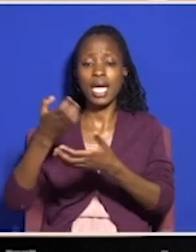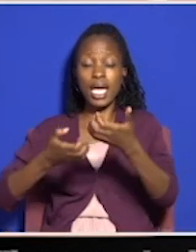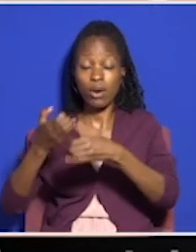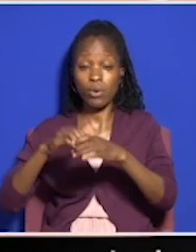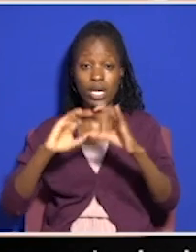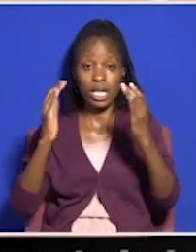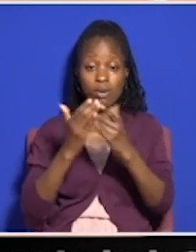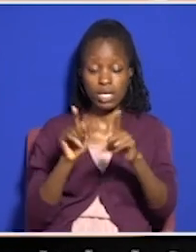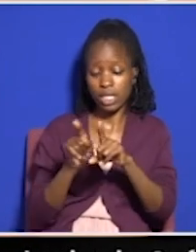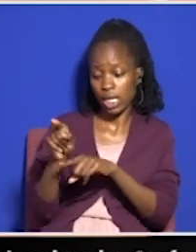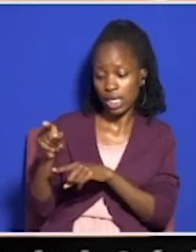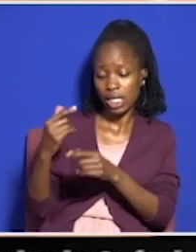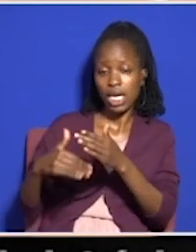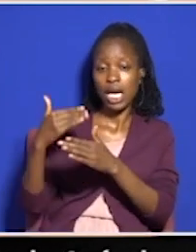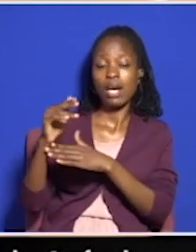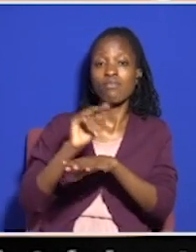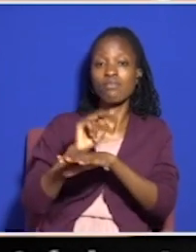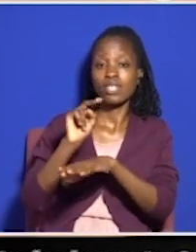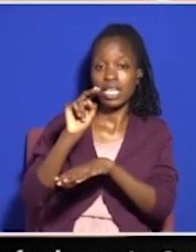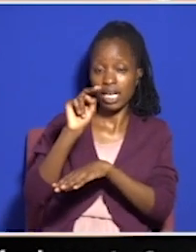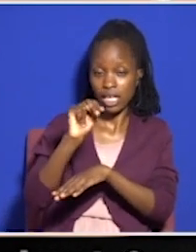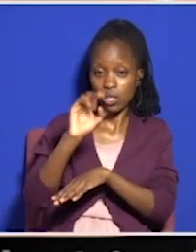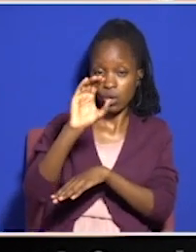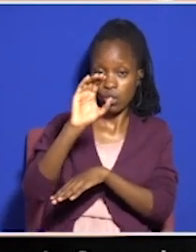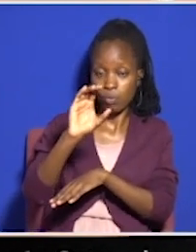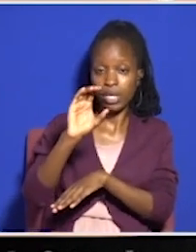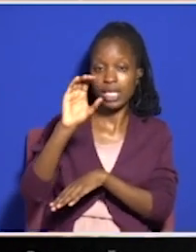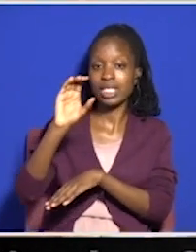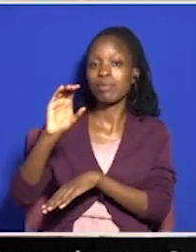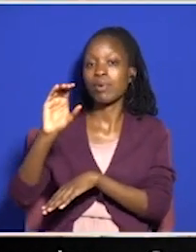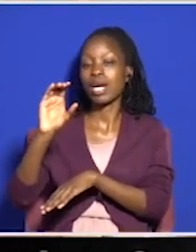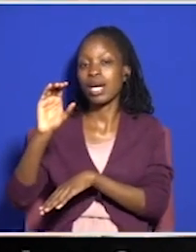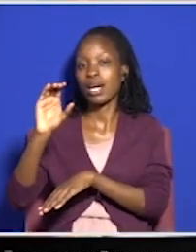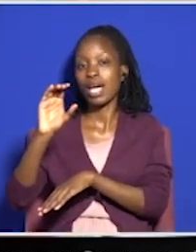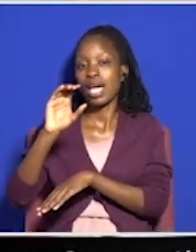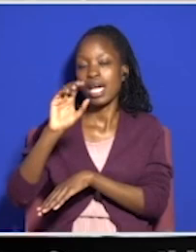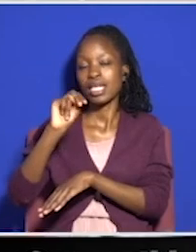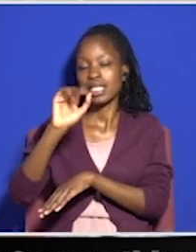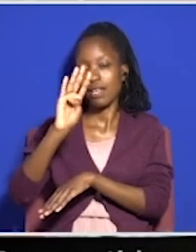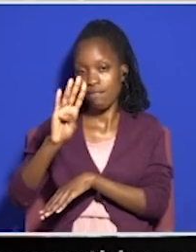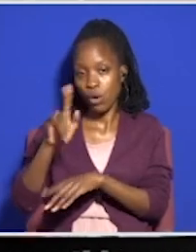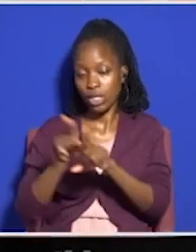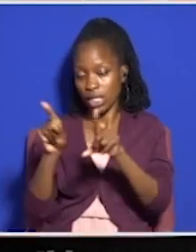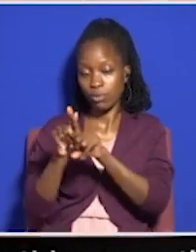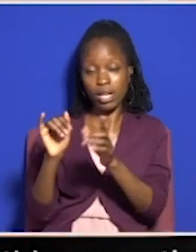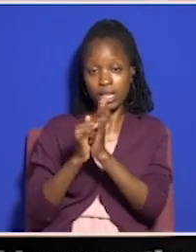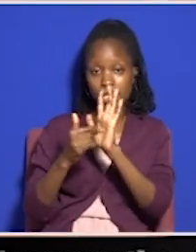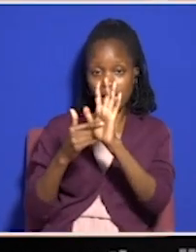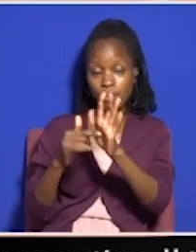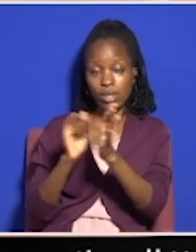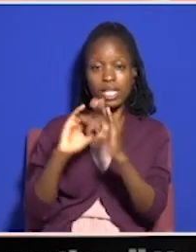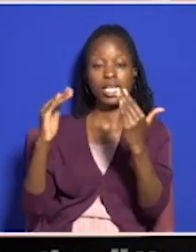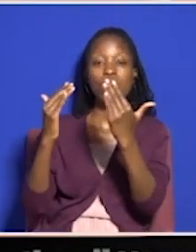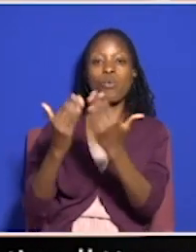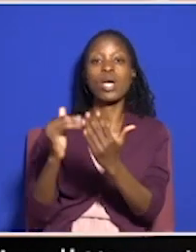This is according to the National Computer and Cybercrime Secretariat, NC4 unit, which has revealed that the